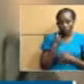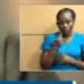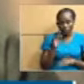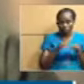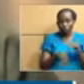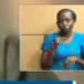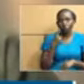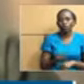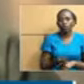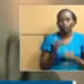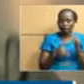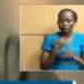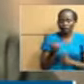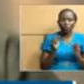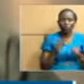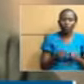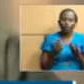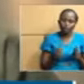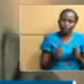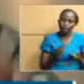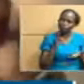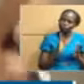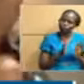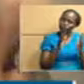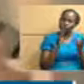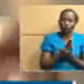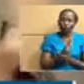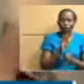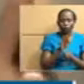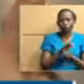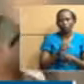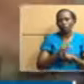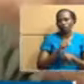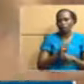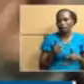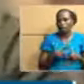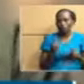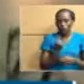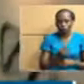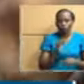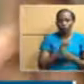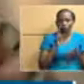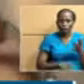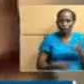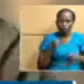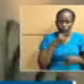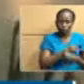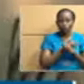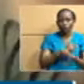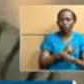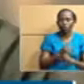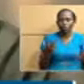and then you can easily acknowledge that there is a lot of effort, but only we need to define this thing called social protection